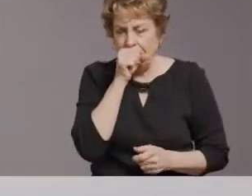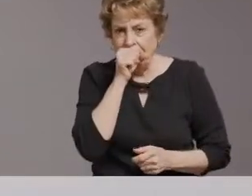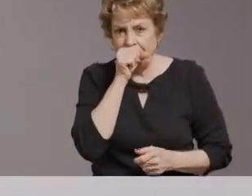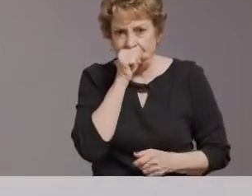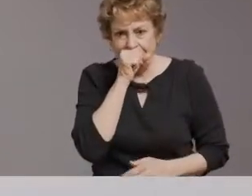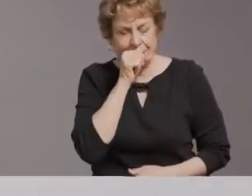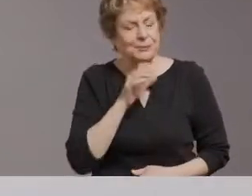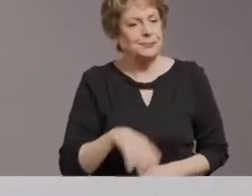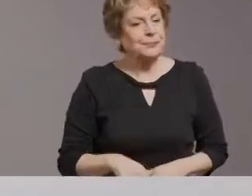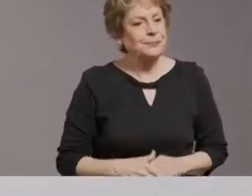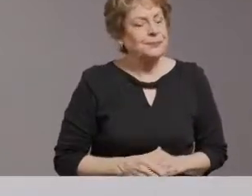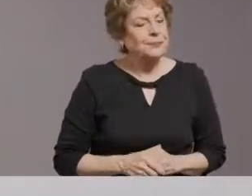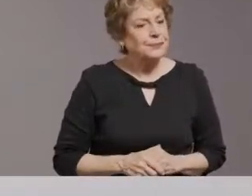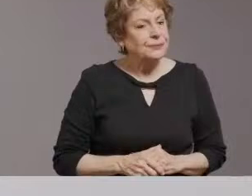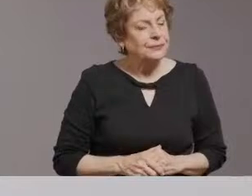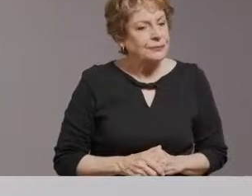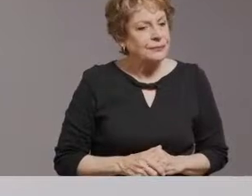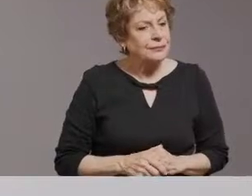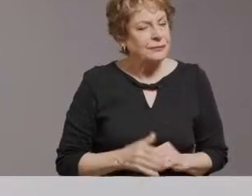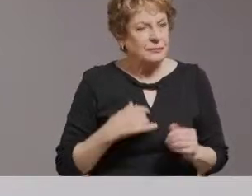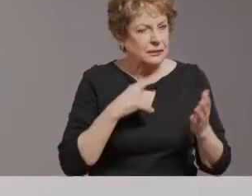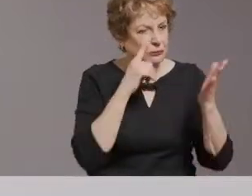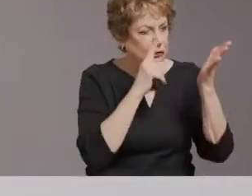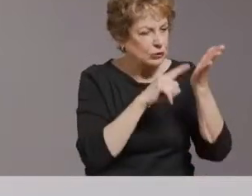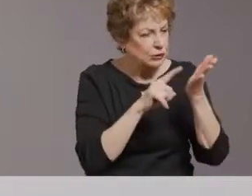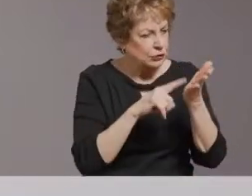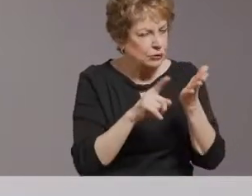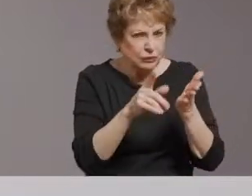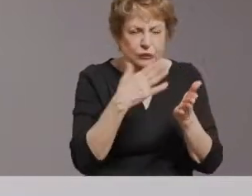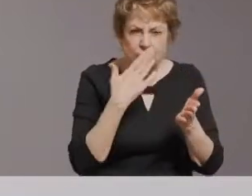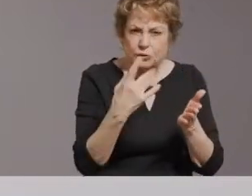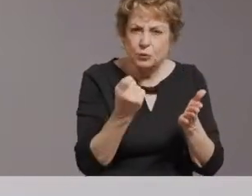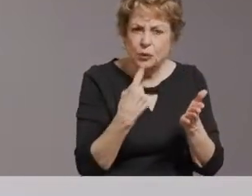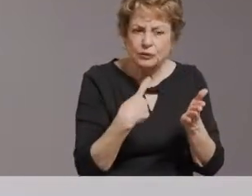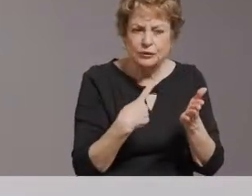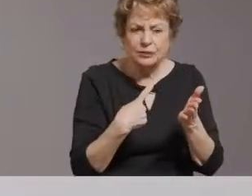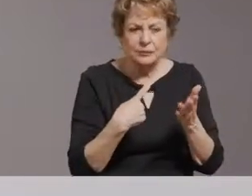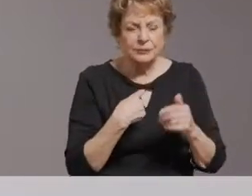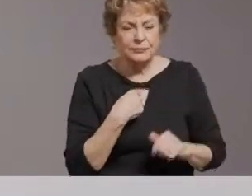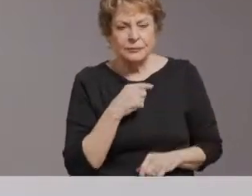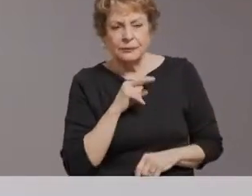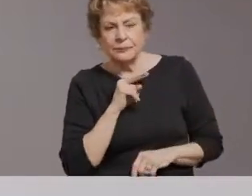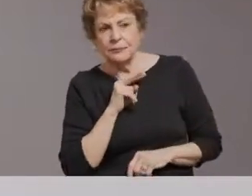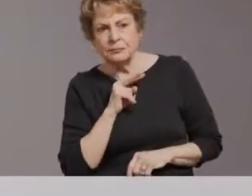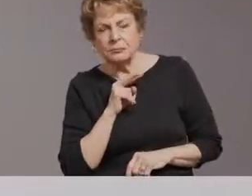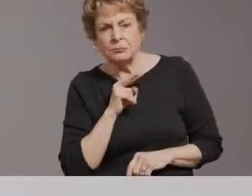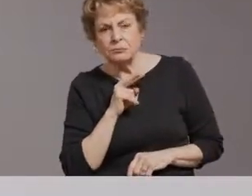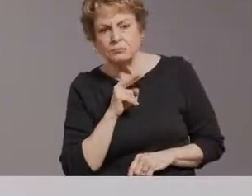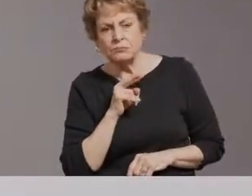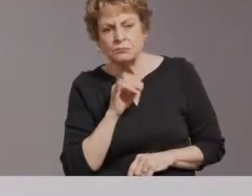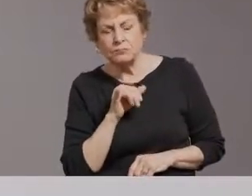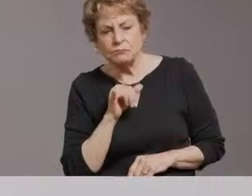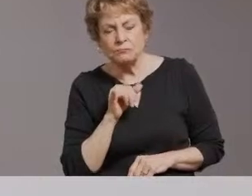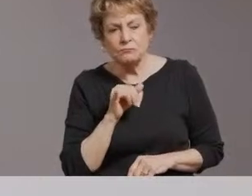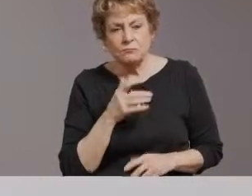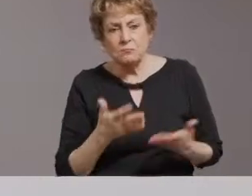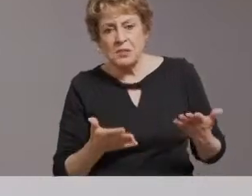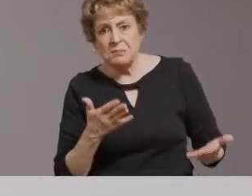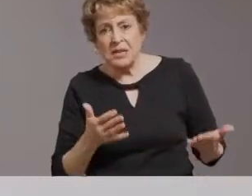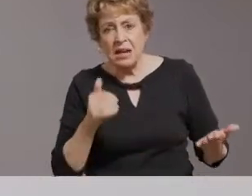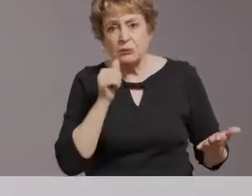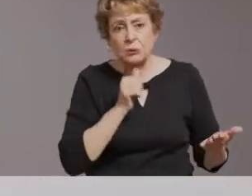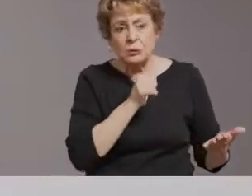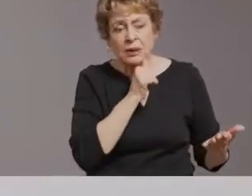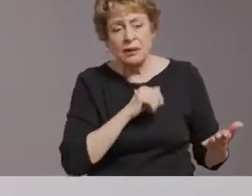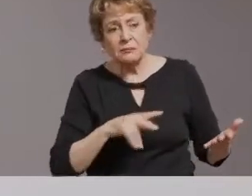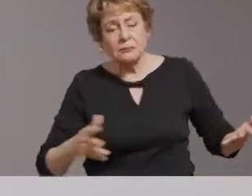of looking at here, and that's a great question. You know, I think that if Arizonans want to have access to that vaccine, I